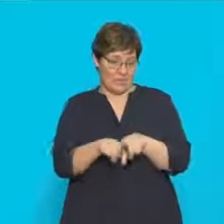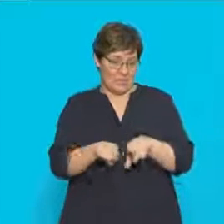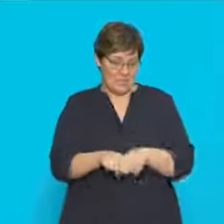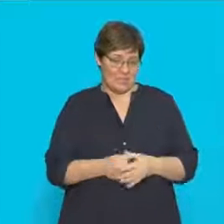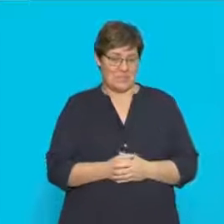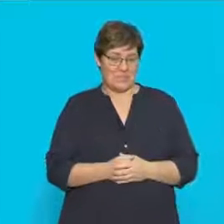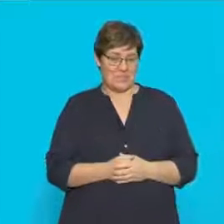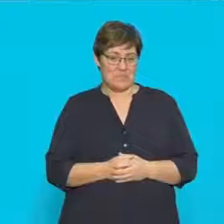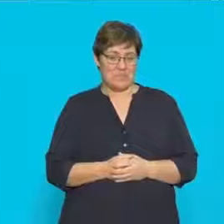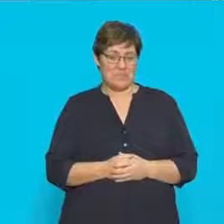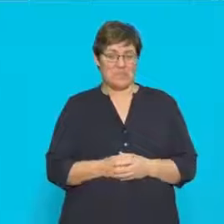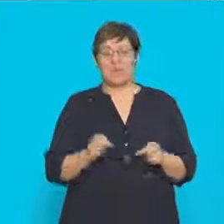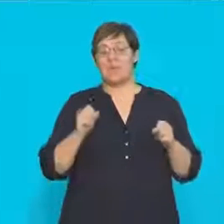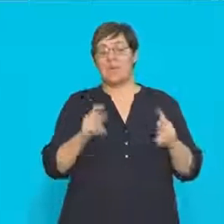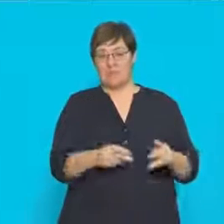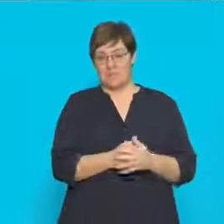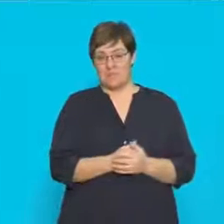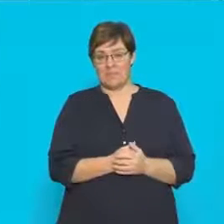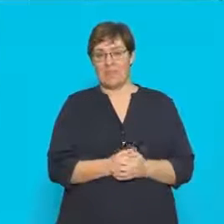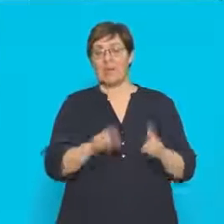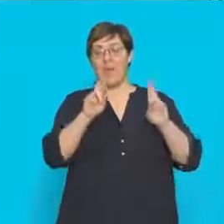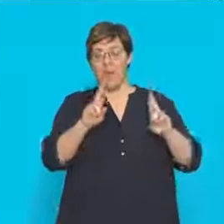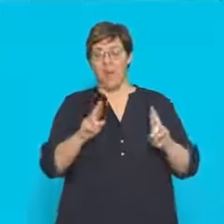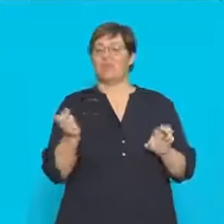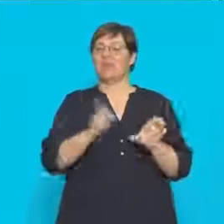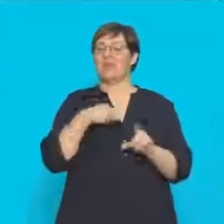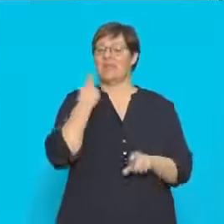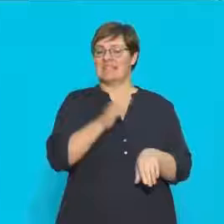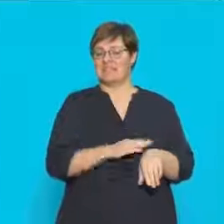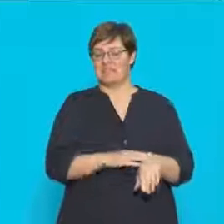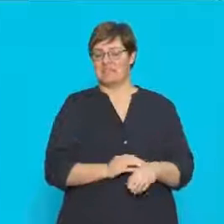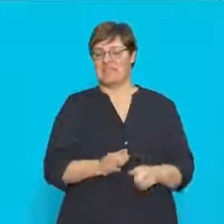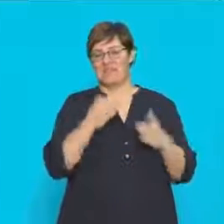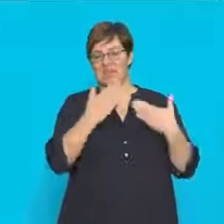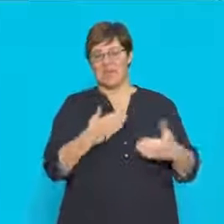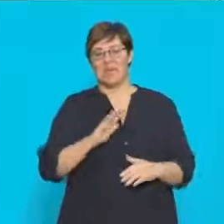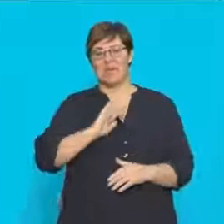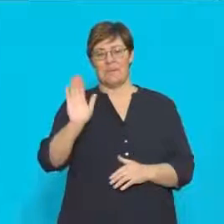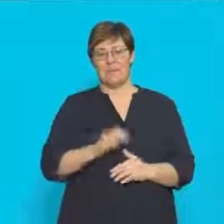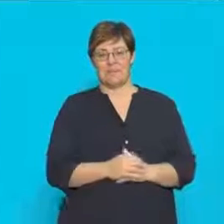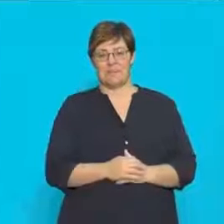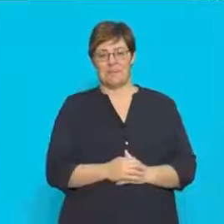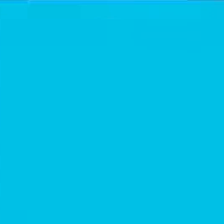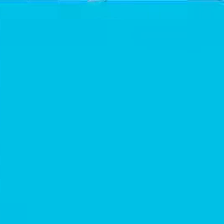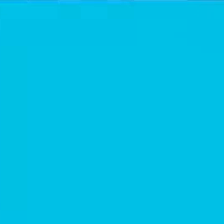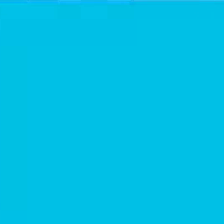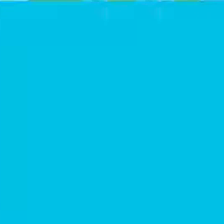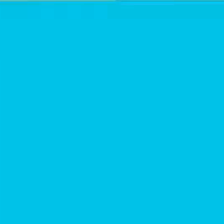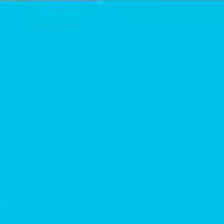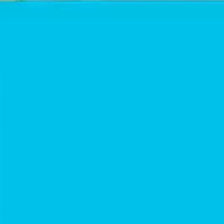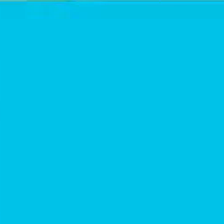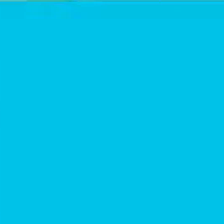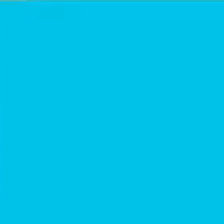well. Okay, so I hope you'll join us next time. Thanks. Bye.